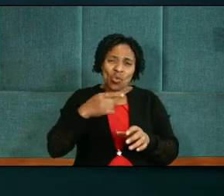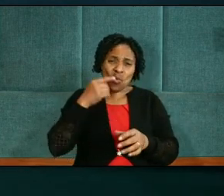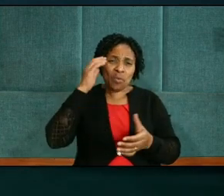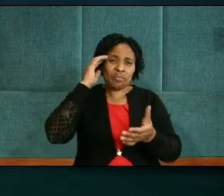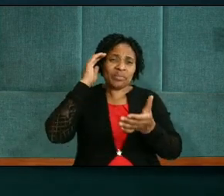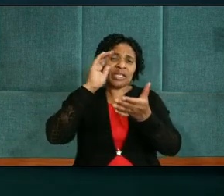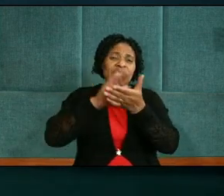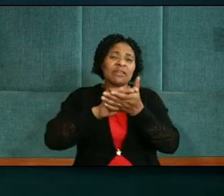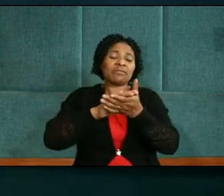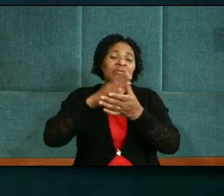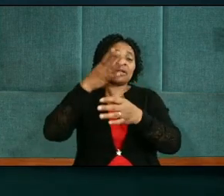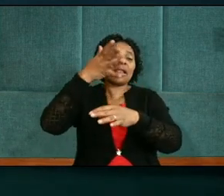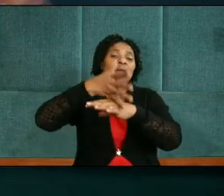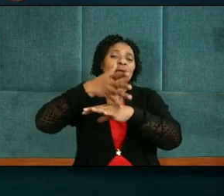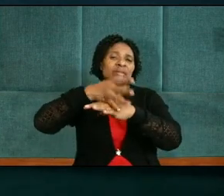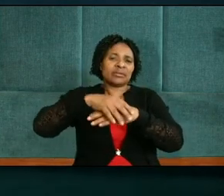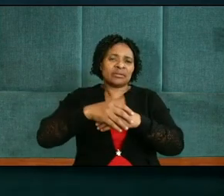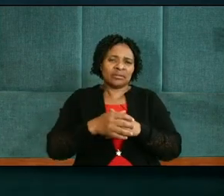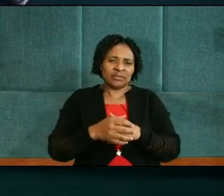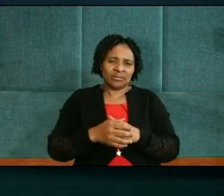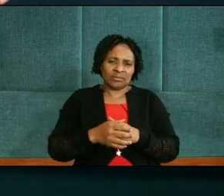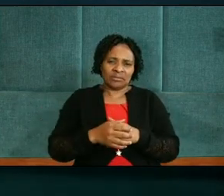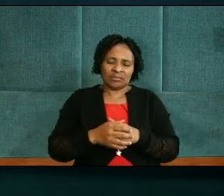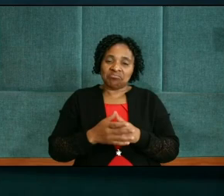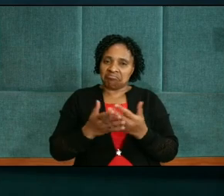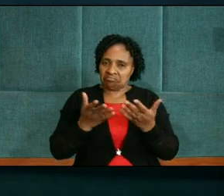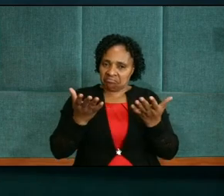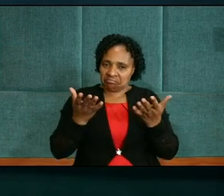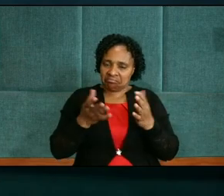belittle lie. It's not a big thing.